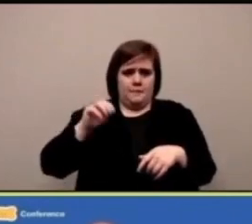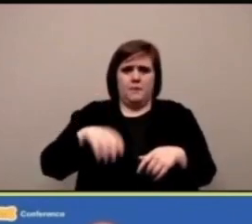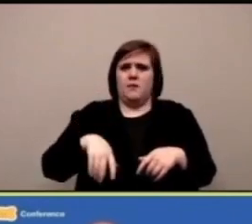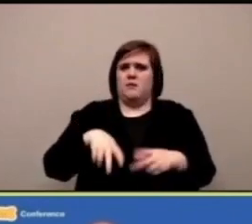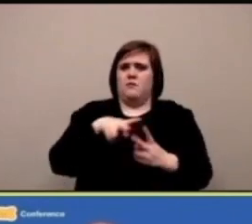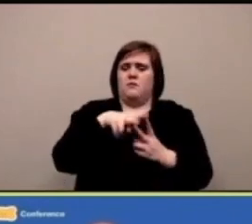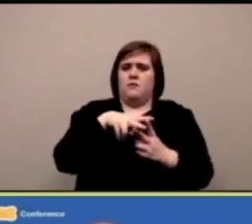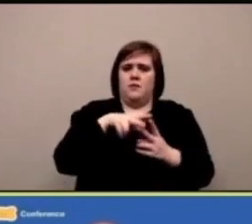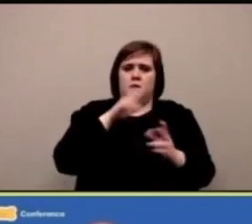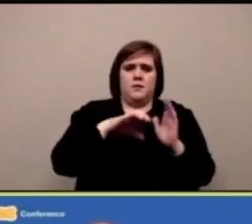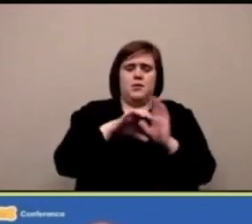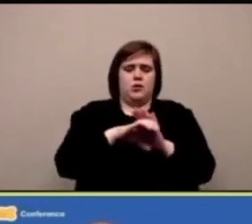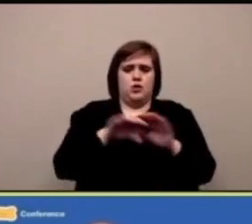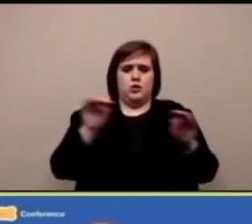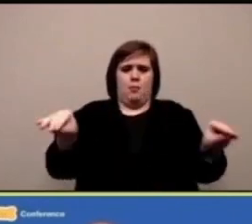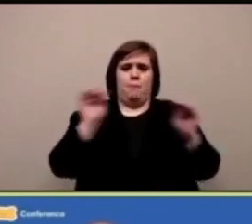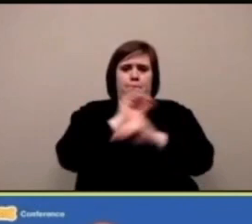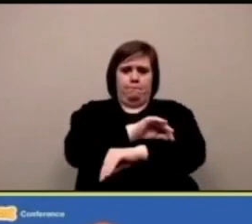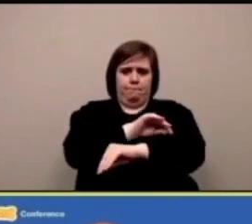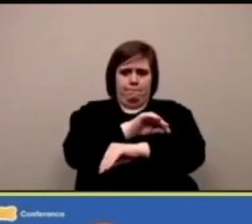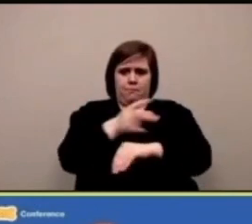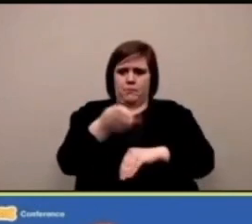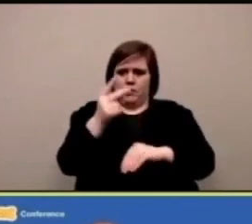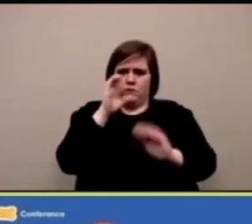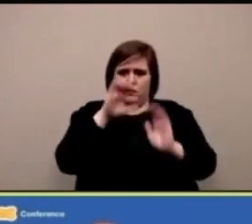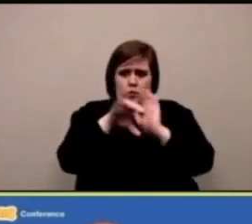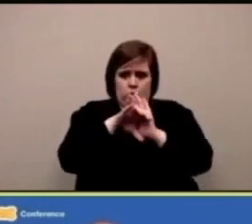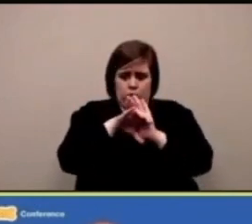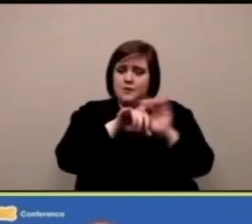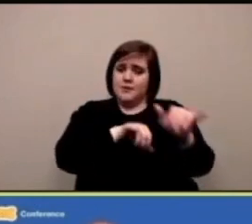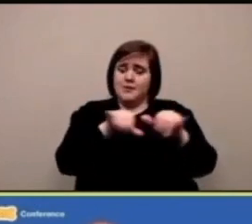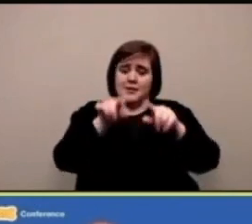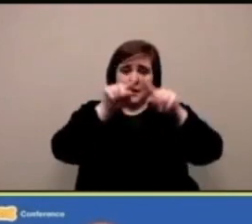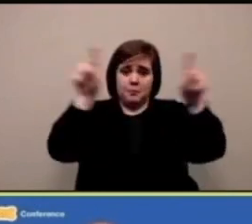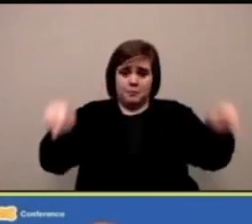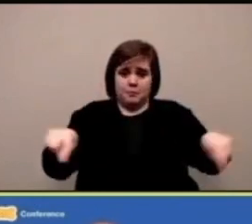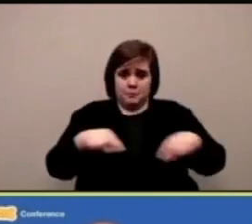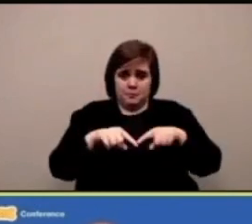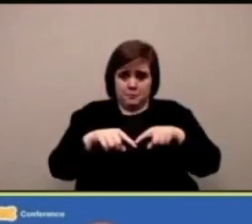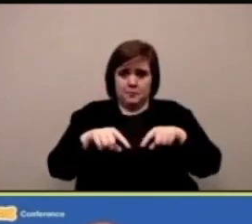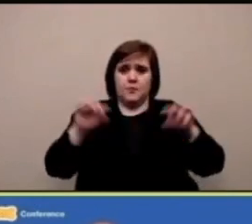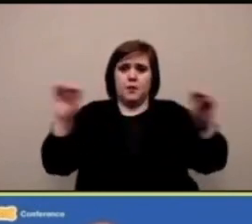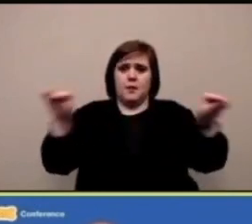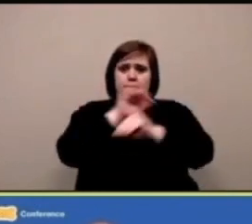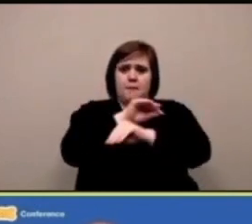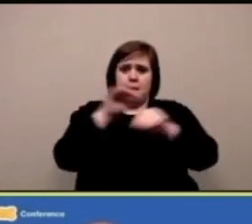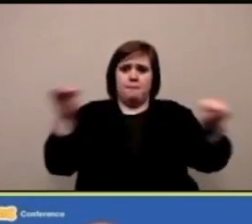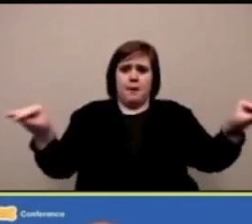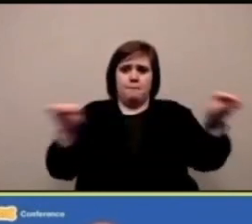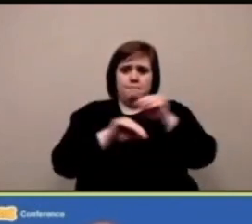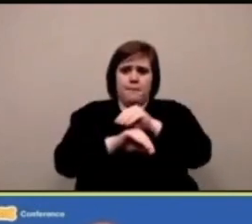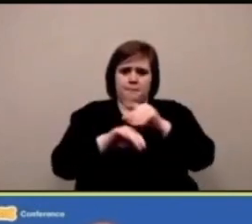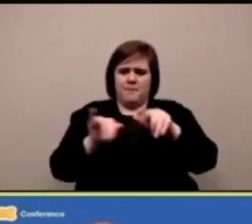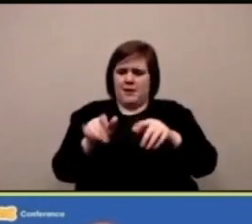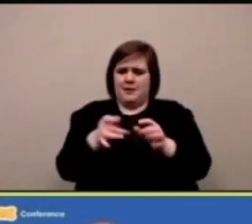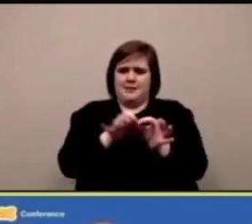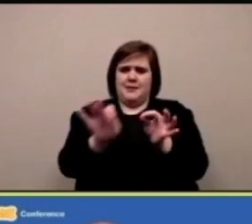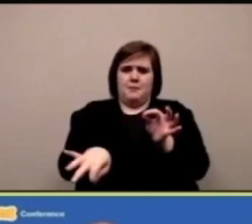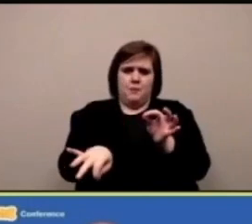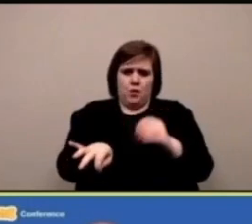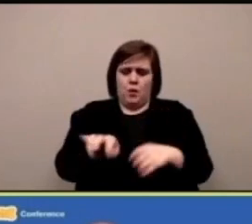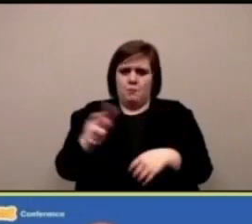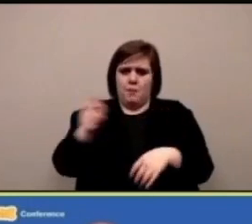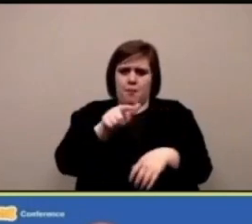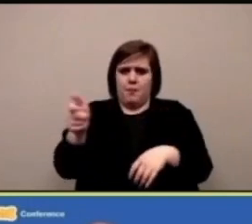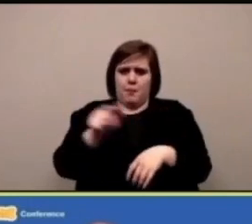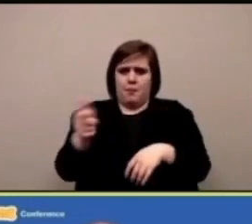a swap between the two photos, kind of trying to take the same frame and then just swapping back and forth creates a simple animation of